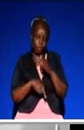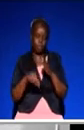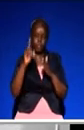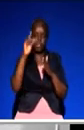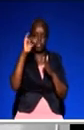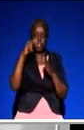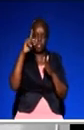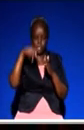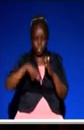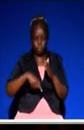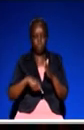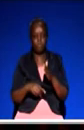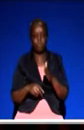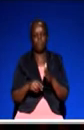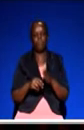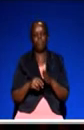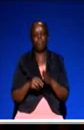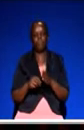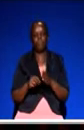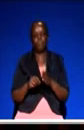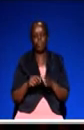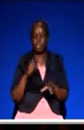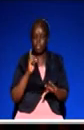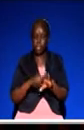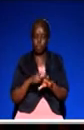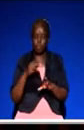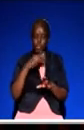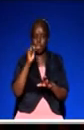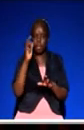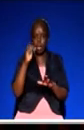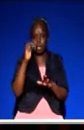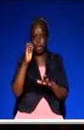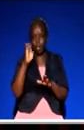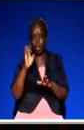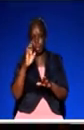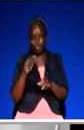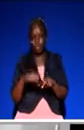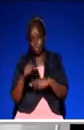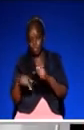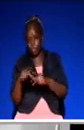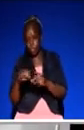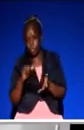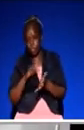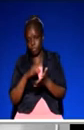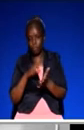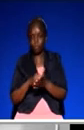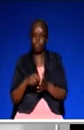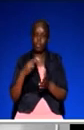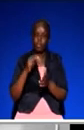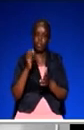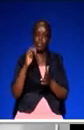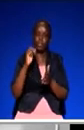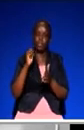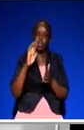So if we hammer, the process involves hammering the steel